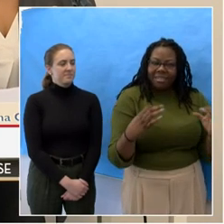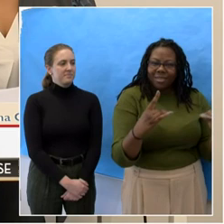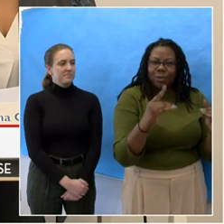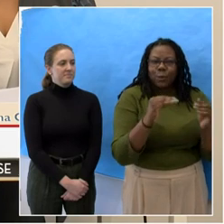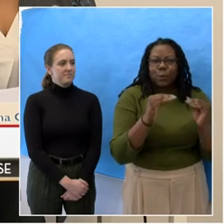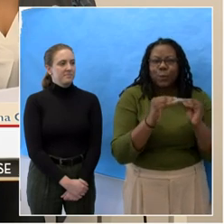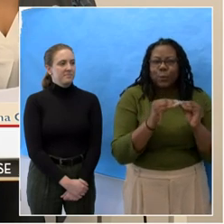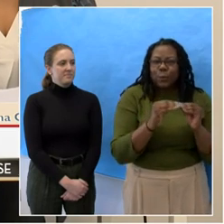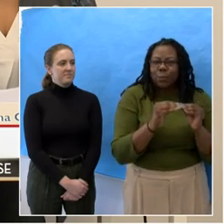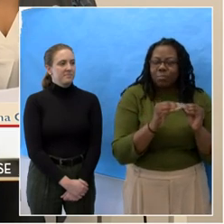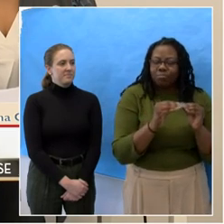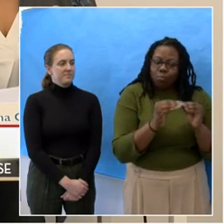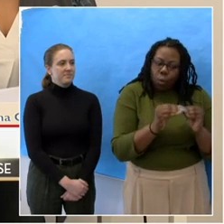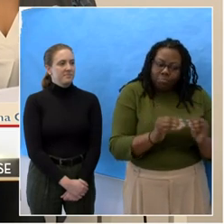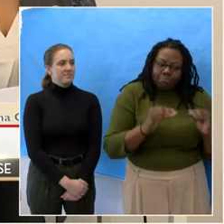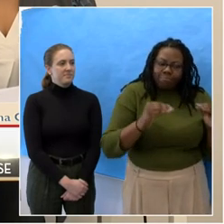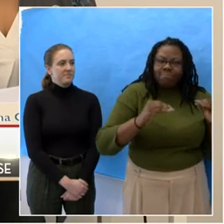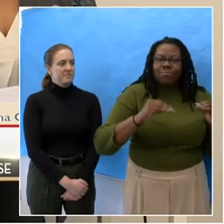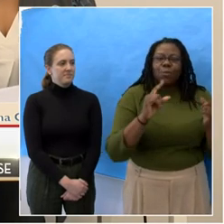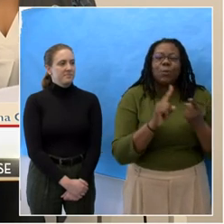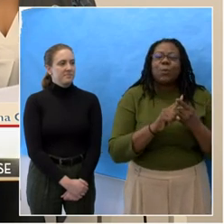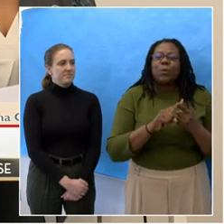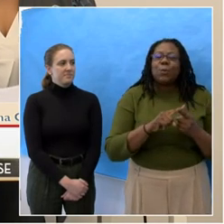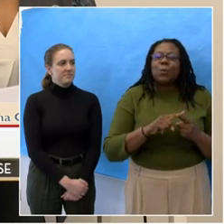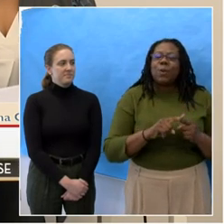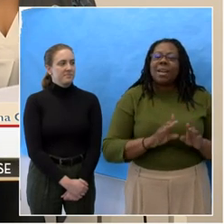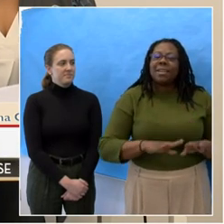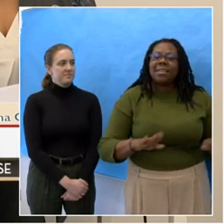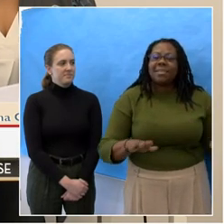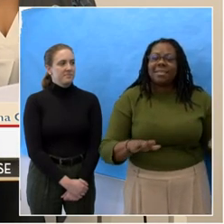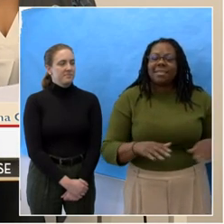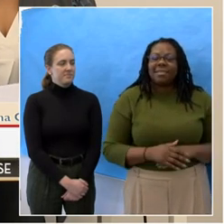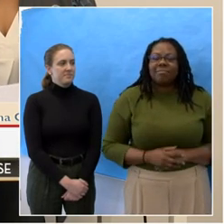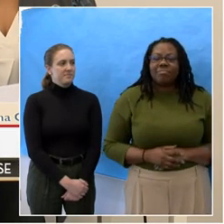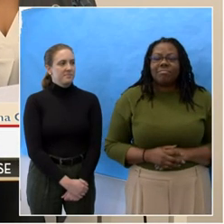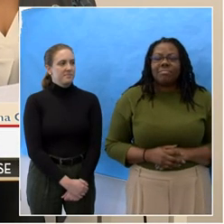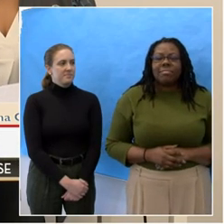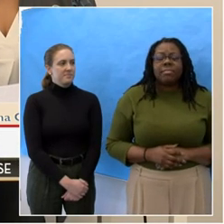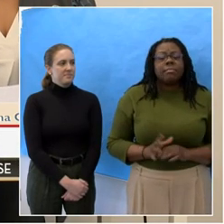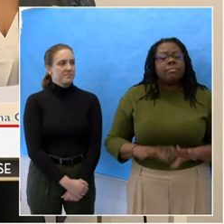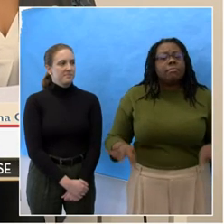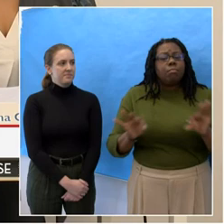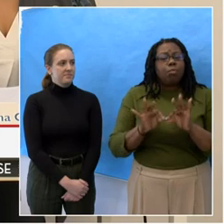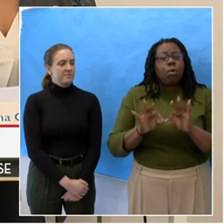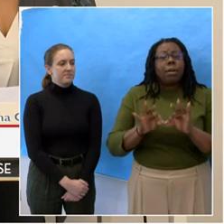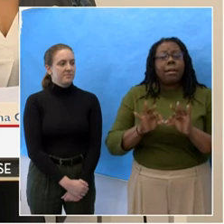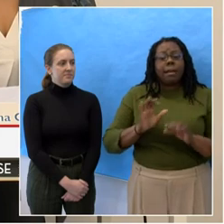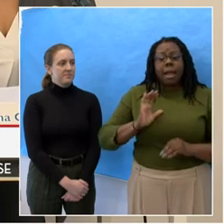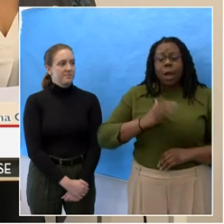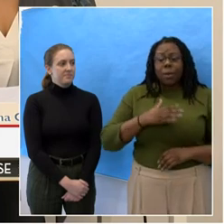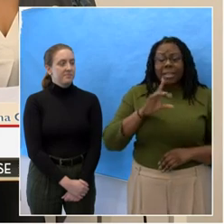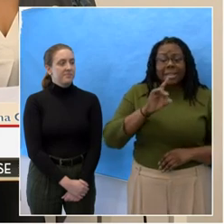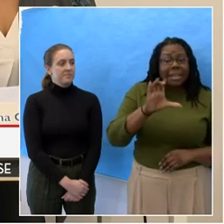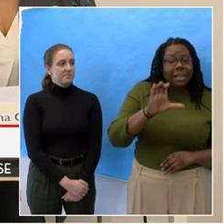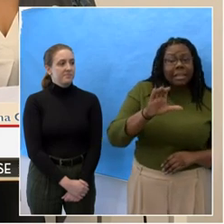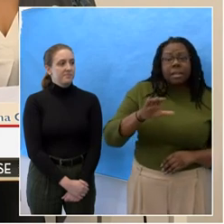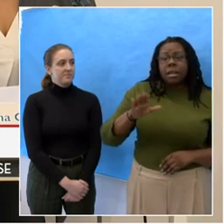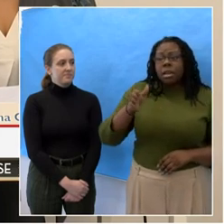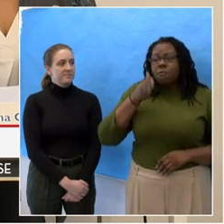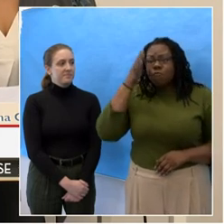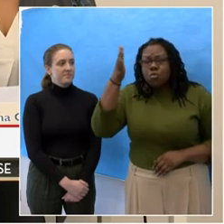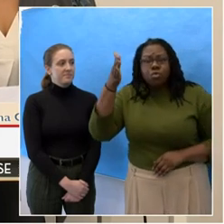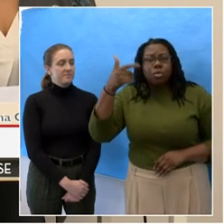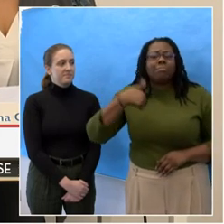we invest in our educators, we invest in our students' future, in our city, and I think it's a way to ensure that